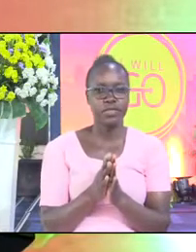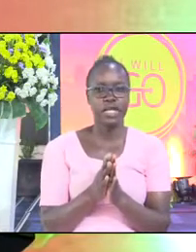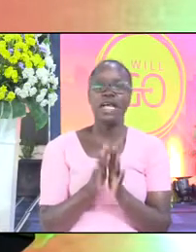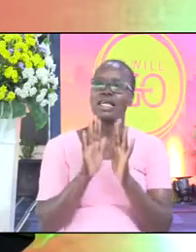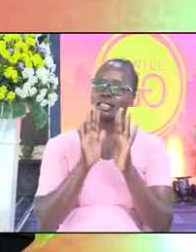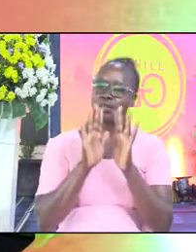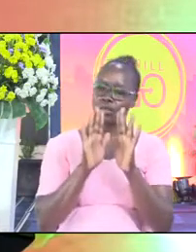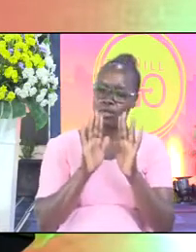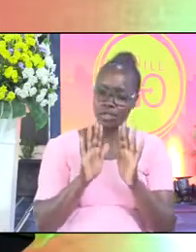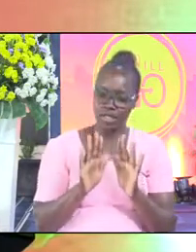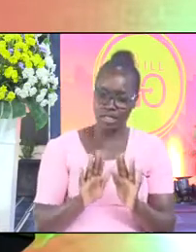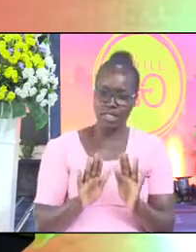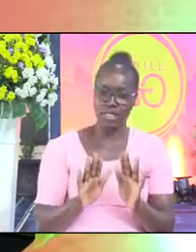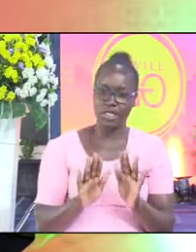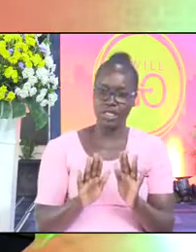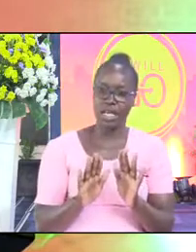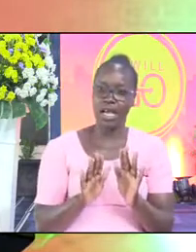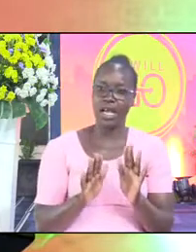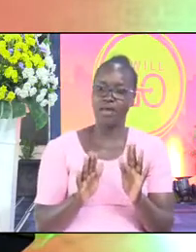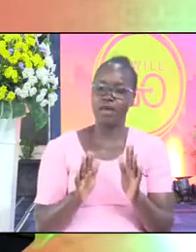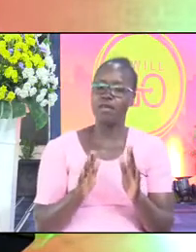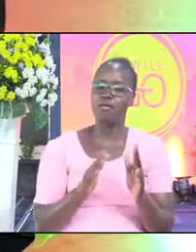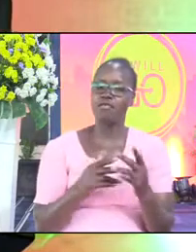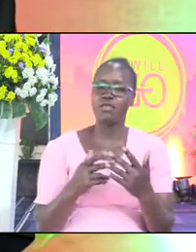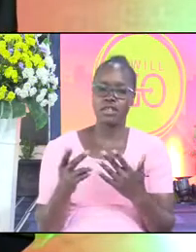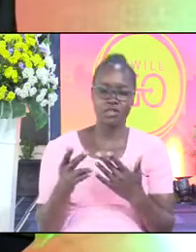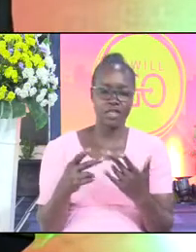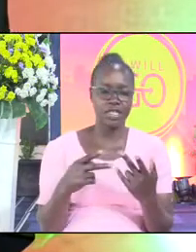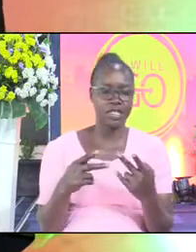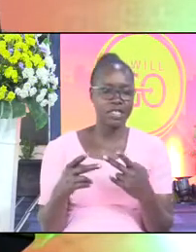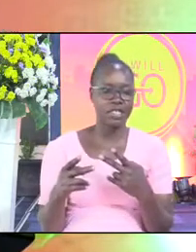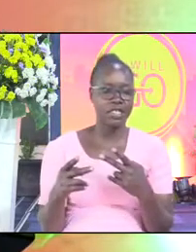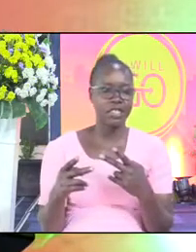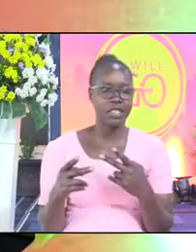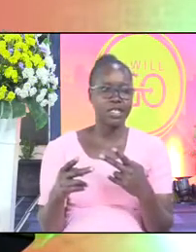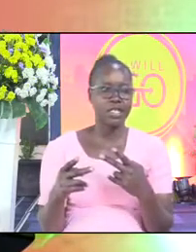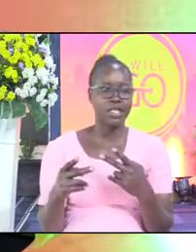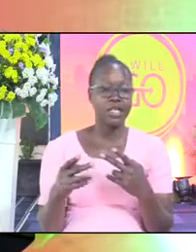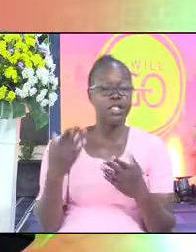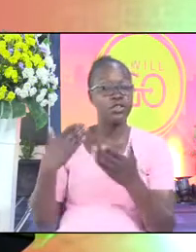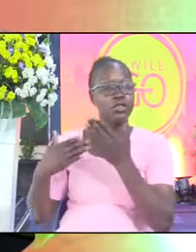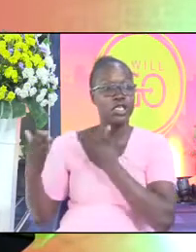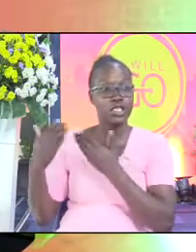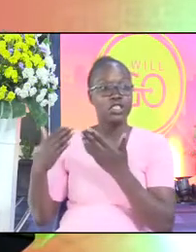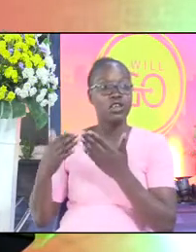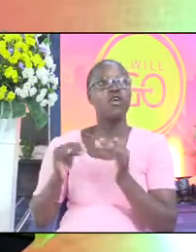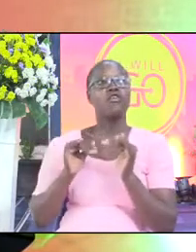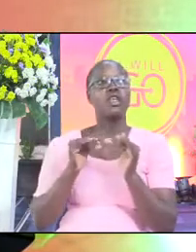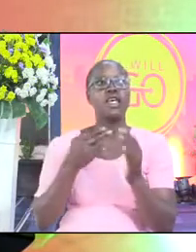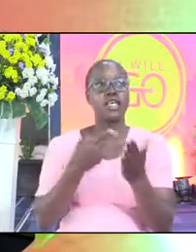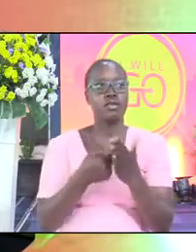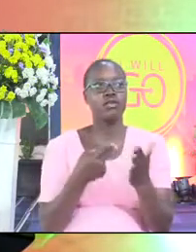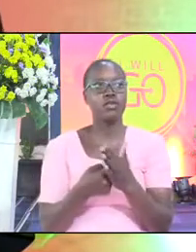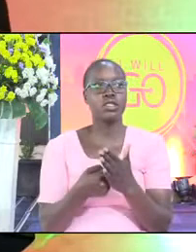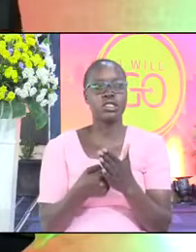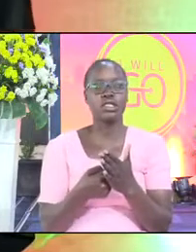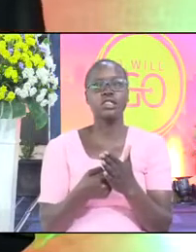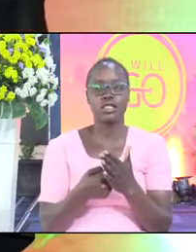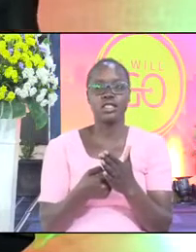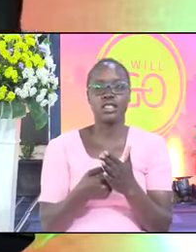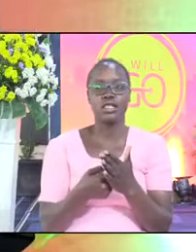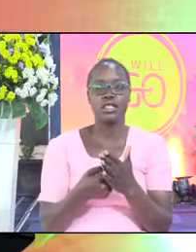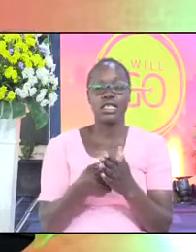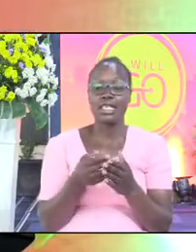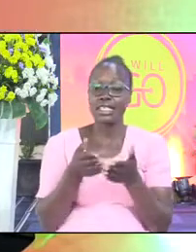Vital and significant to the history of the Hebrews is